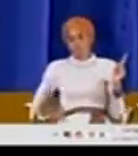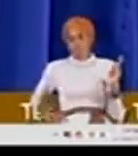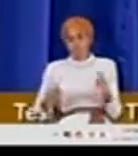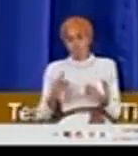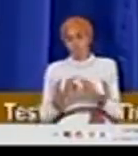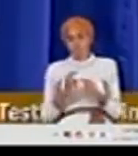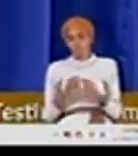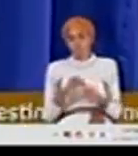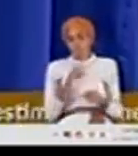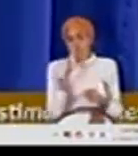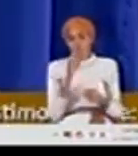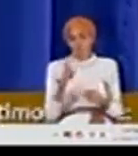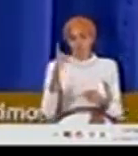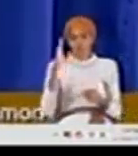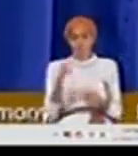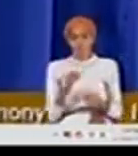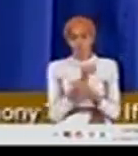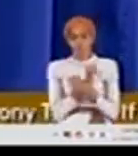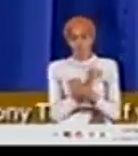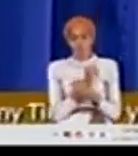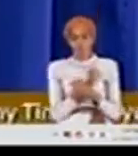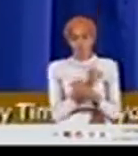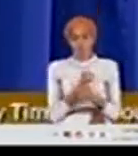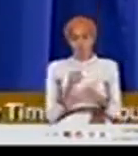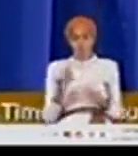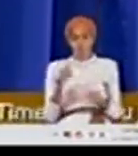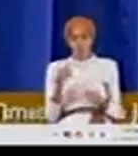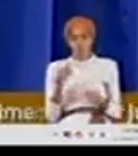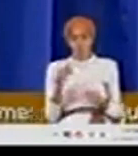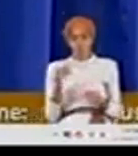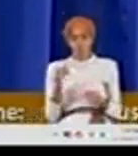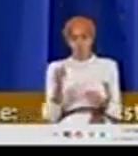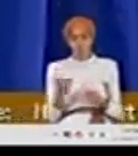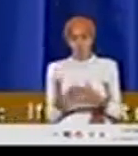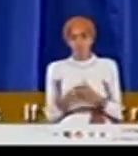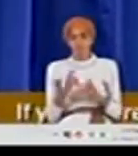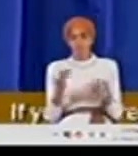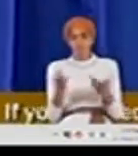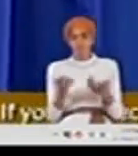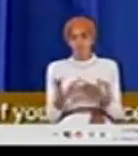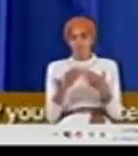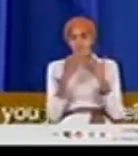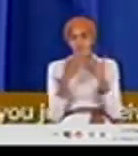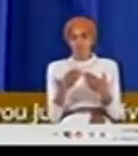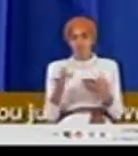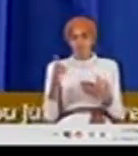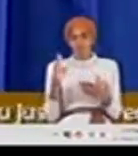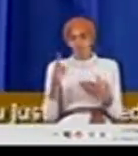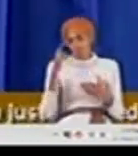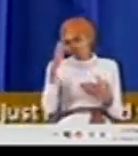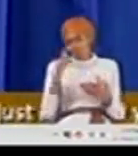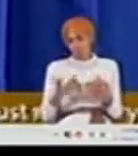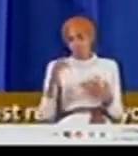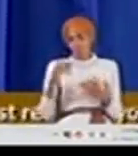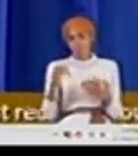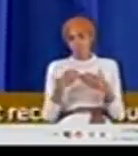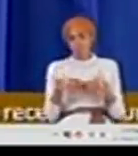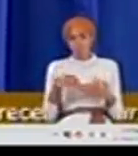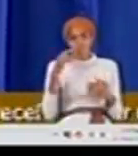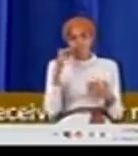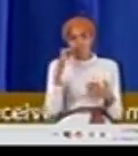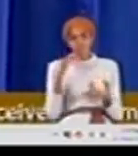Gosloff Matthias. I want to thank God for what God has done for me. I'm I'm having two issues in my